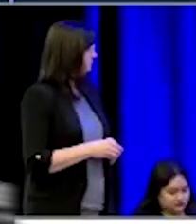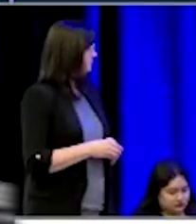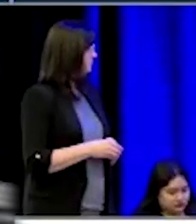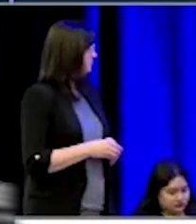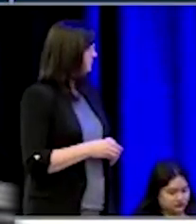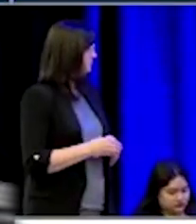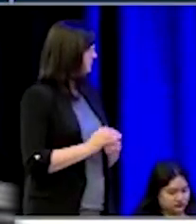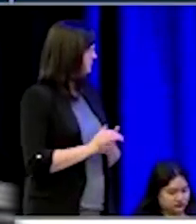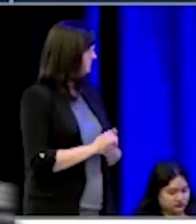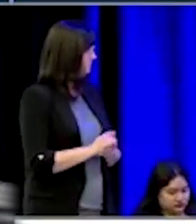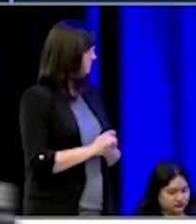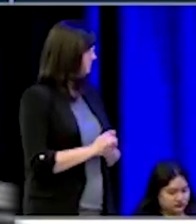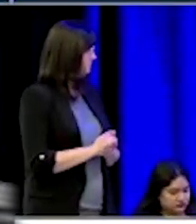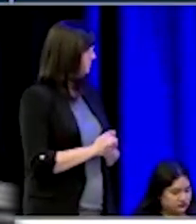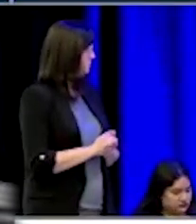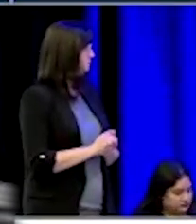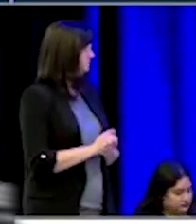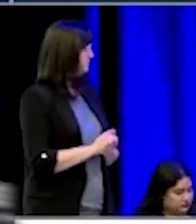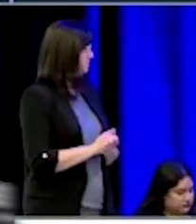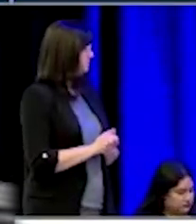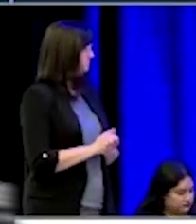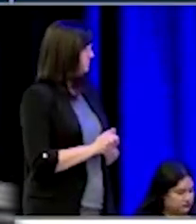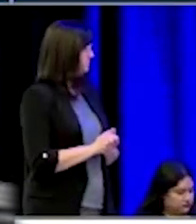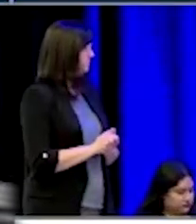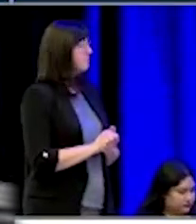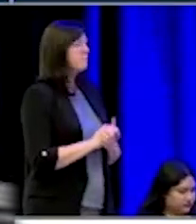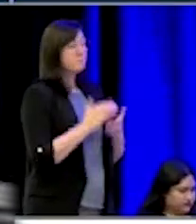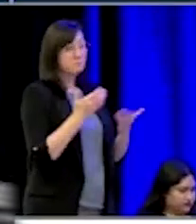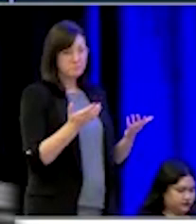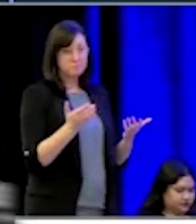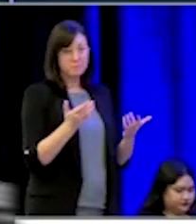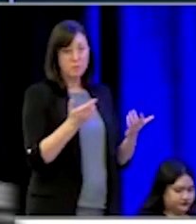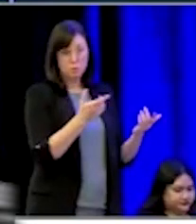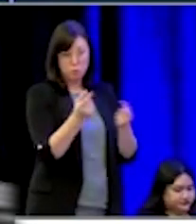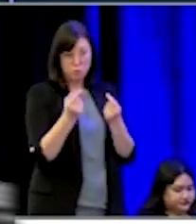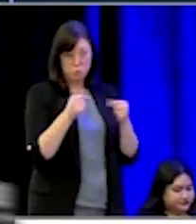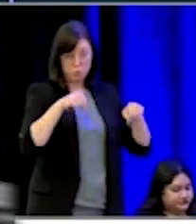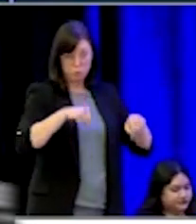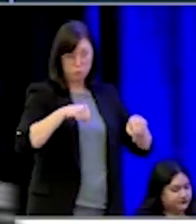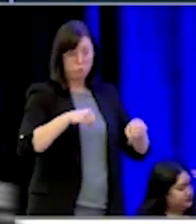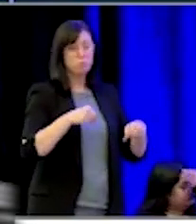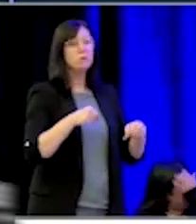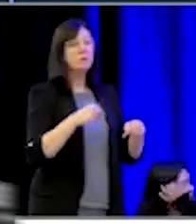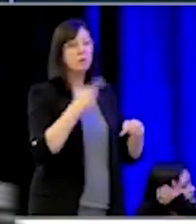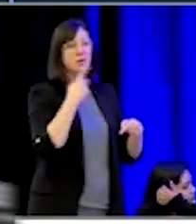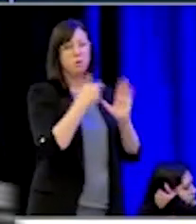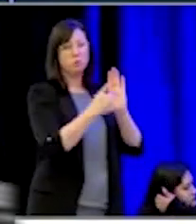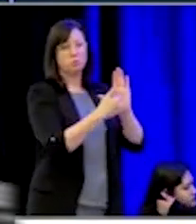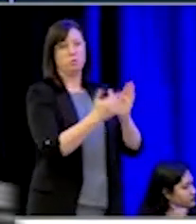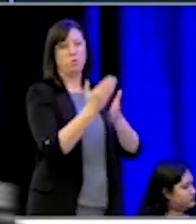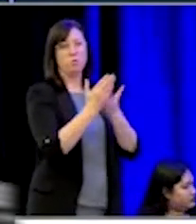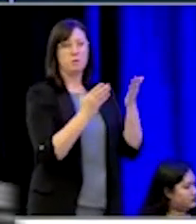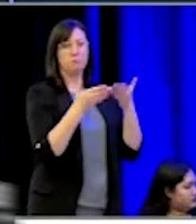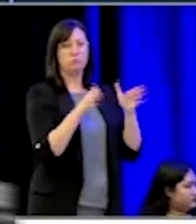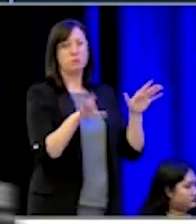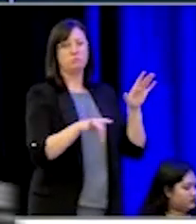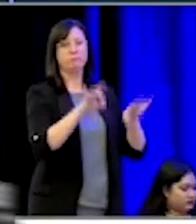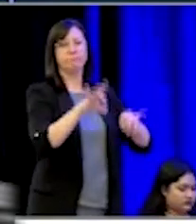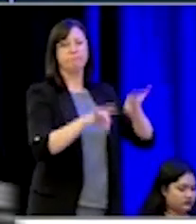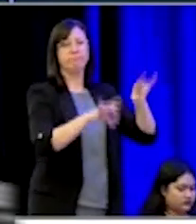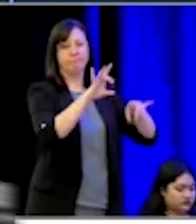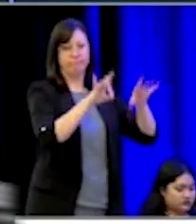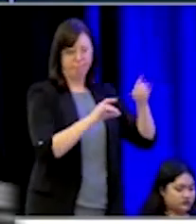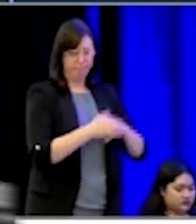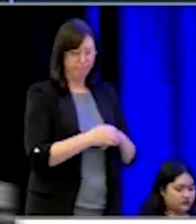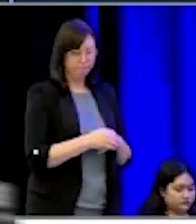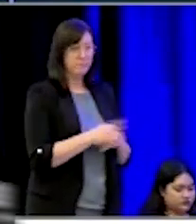to add on to Selena's presentation of what CCRW does, we wanted to share the general findings of our candidates in one of